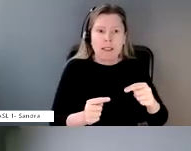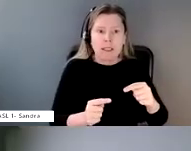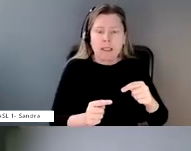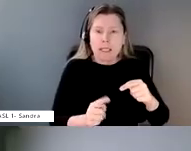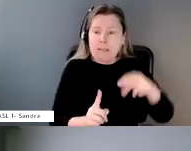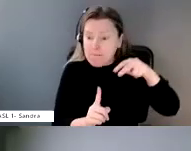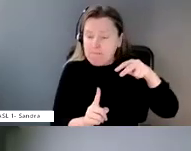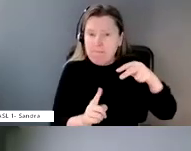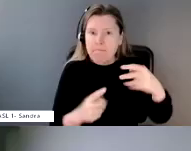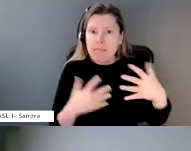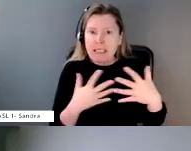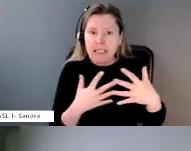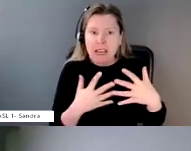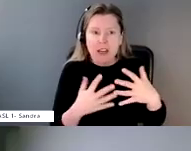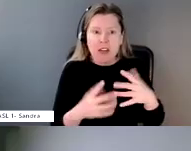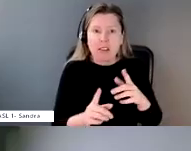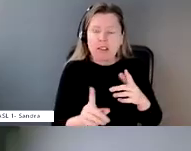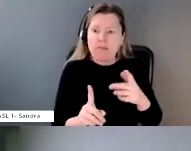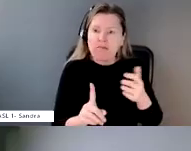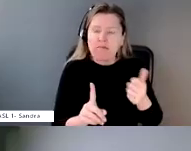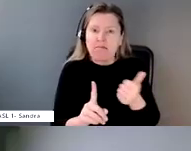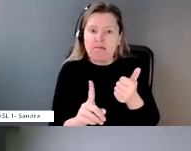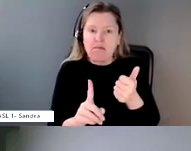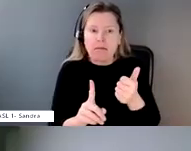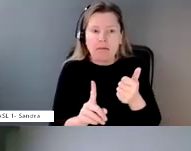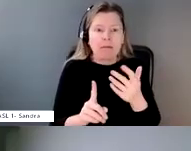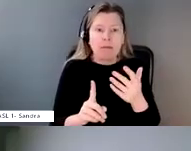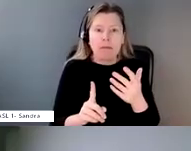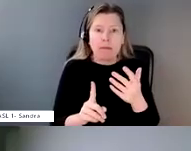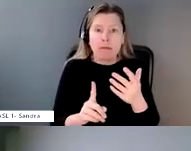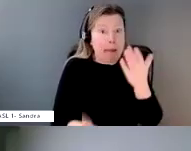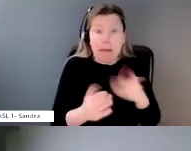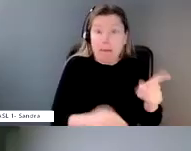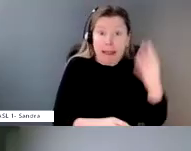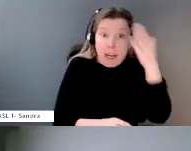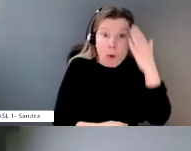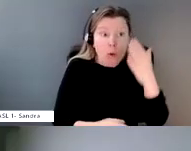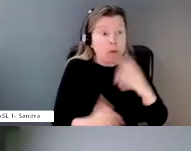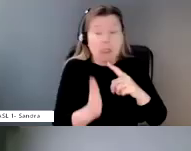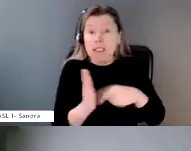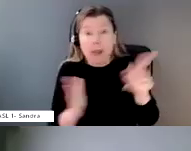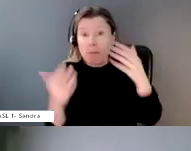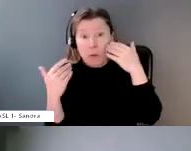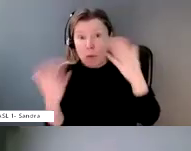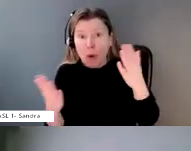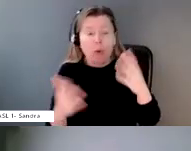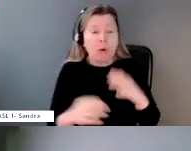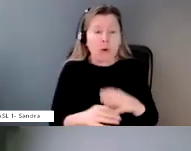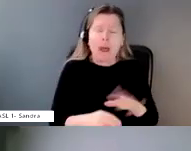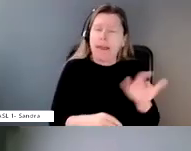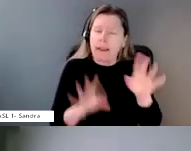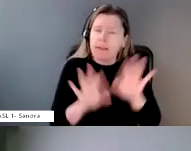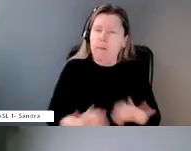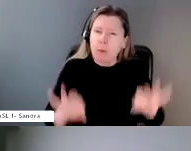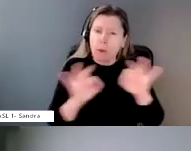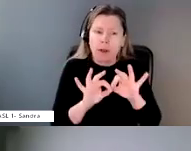scares a peer consciously or unconsciously. And this is really important